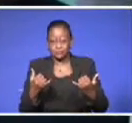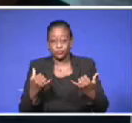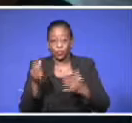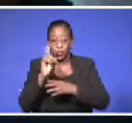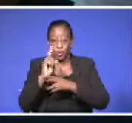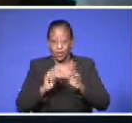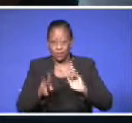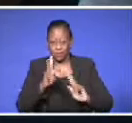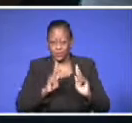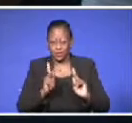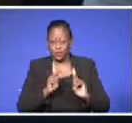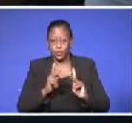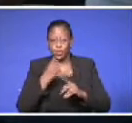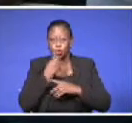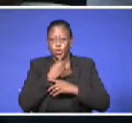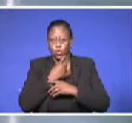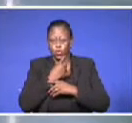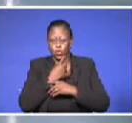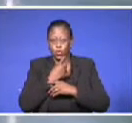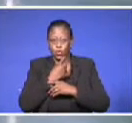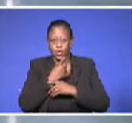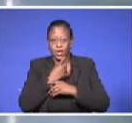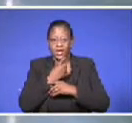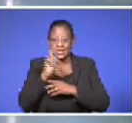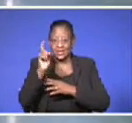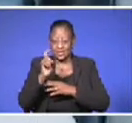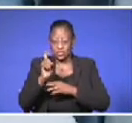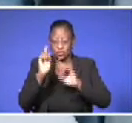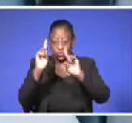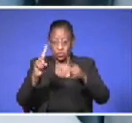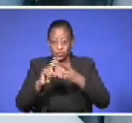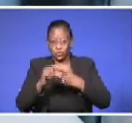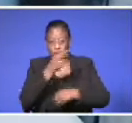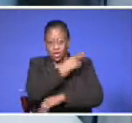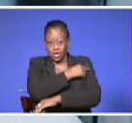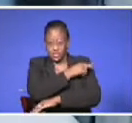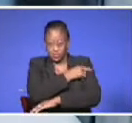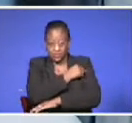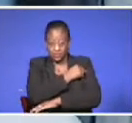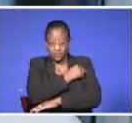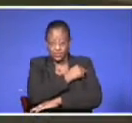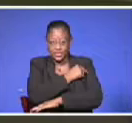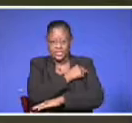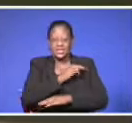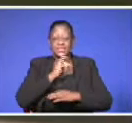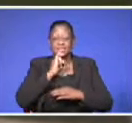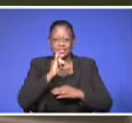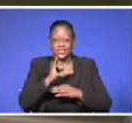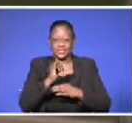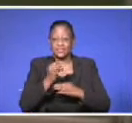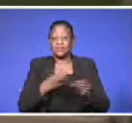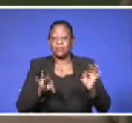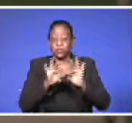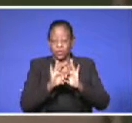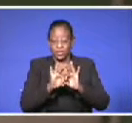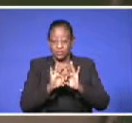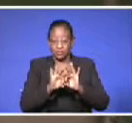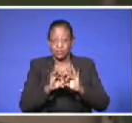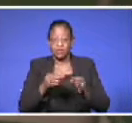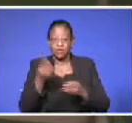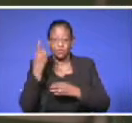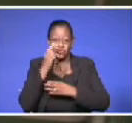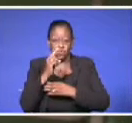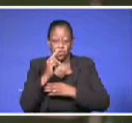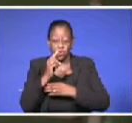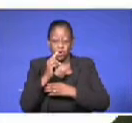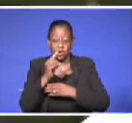People are much more likely to require hospitalization, a reason she insists vaccination is a vital tool, despite a reduction in effectiveness against the